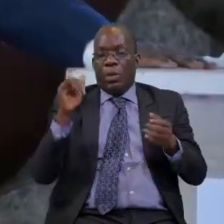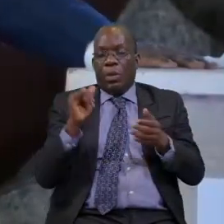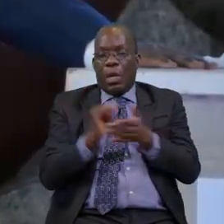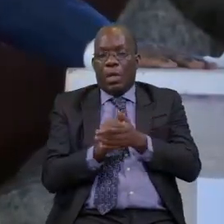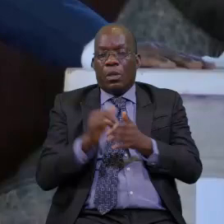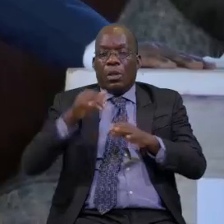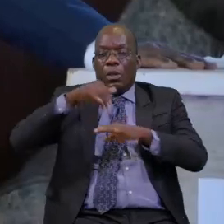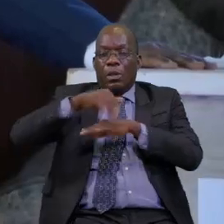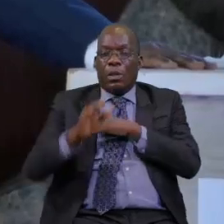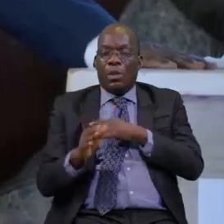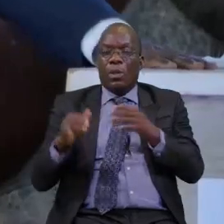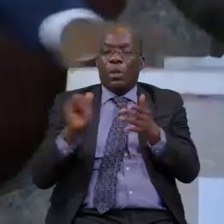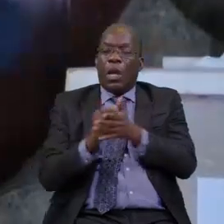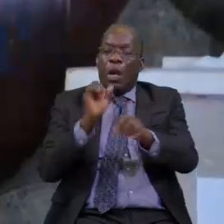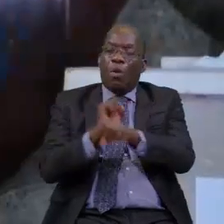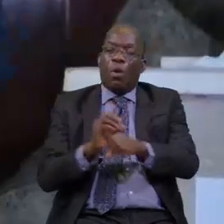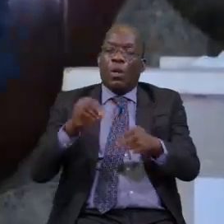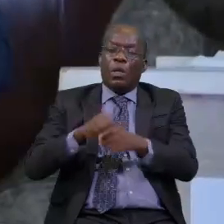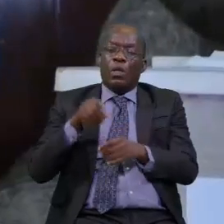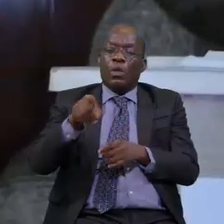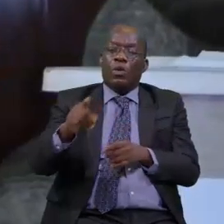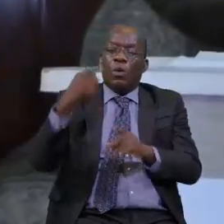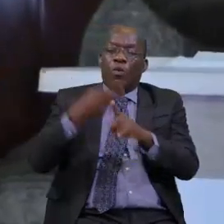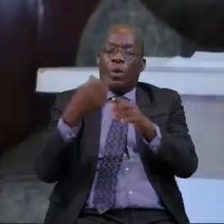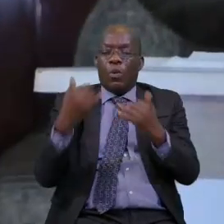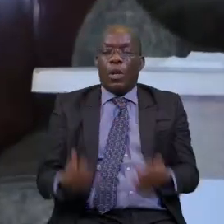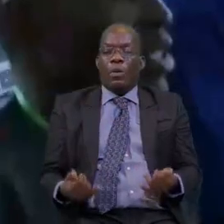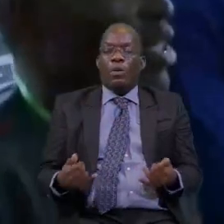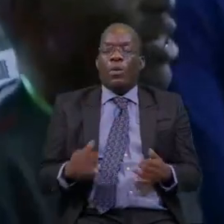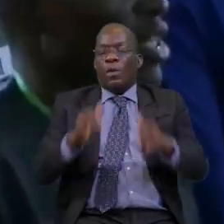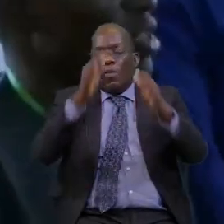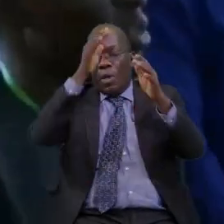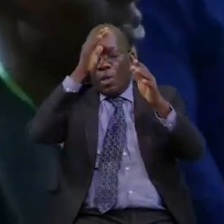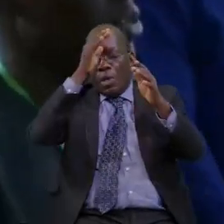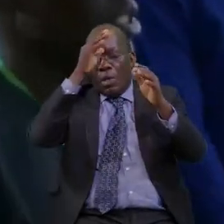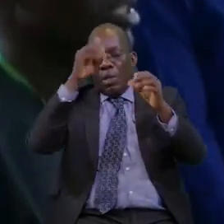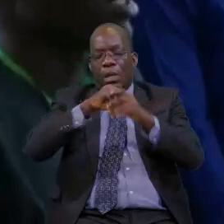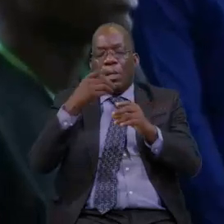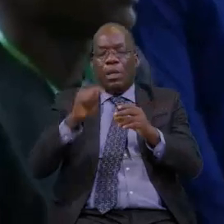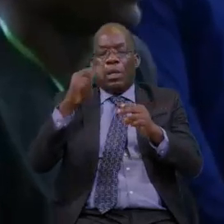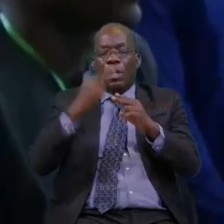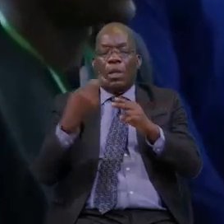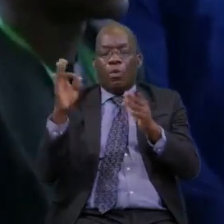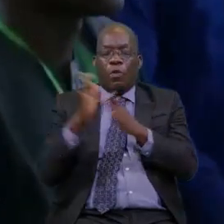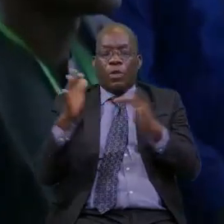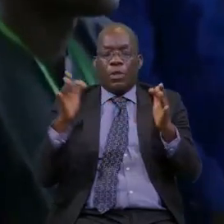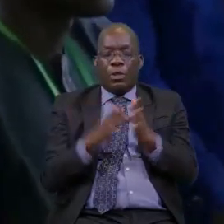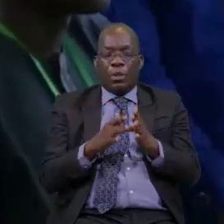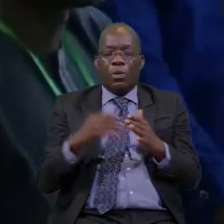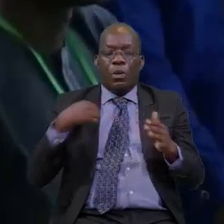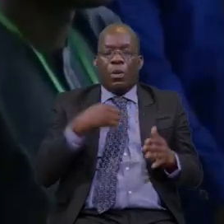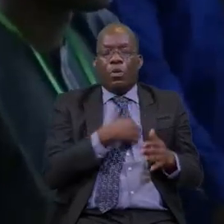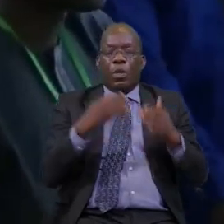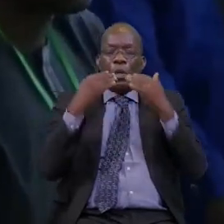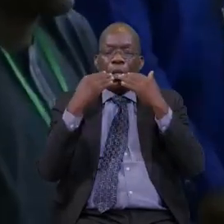works in you from now on. Father, in the name of Jesus, we thank you for what